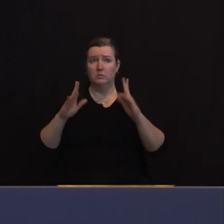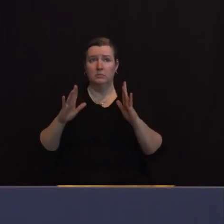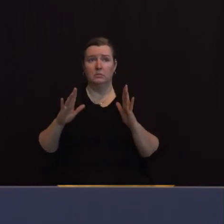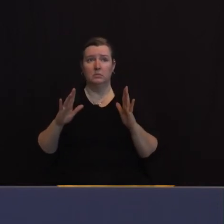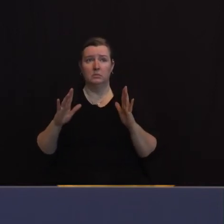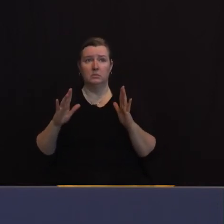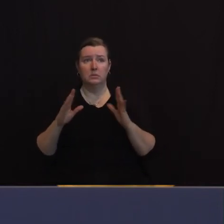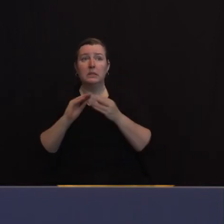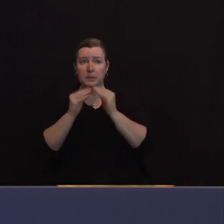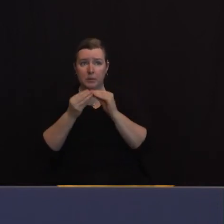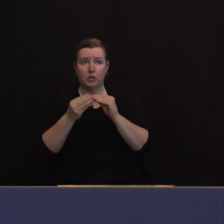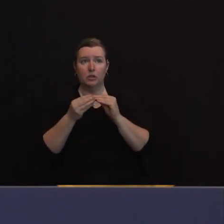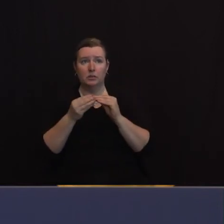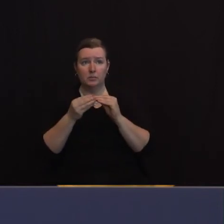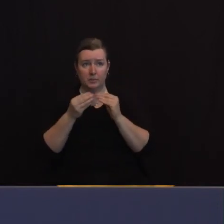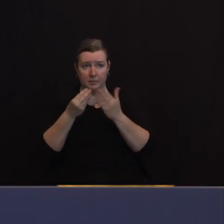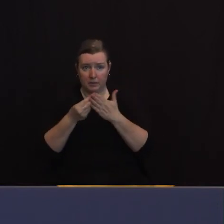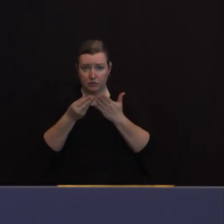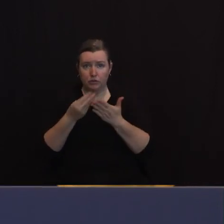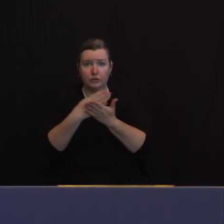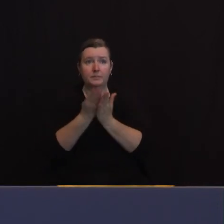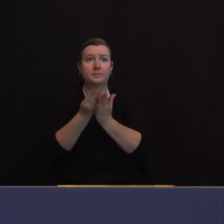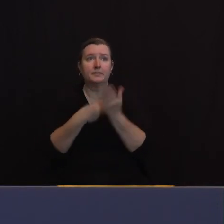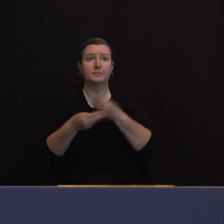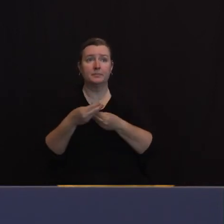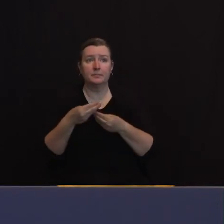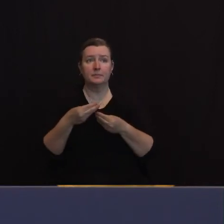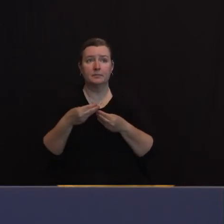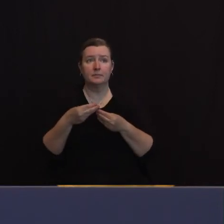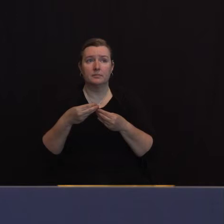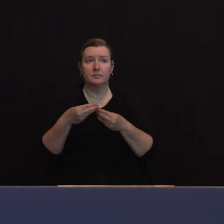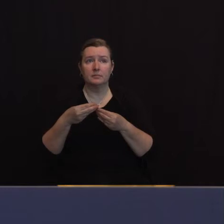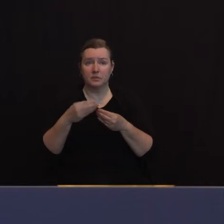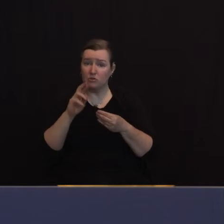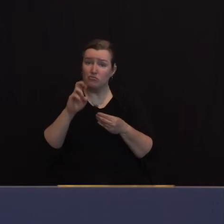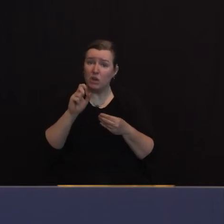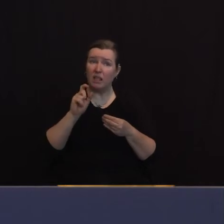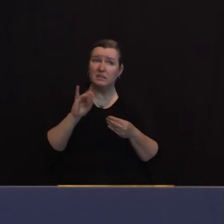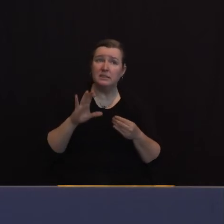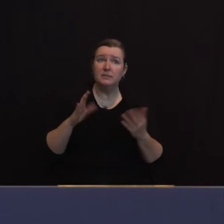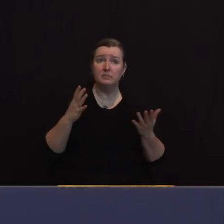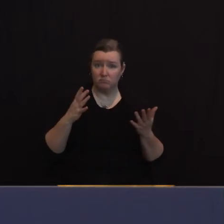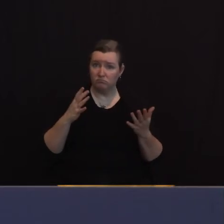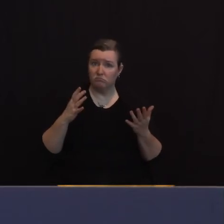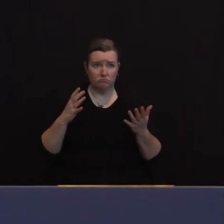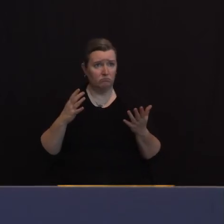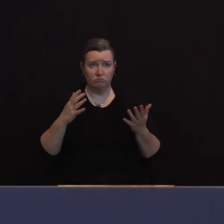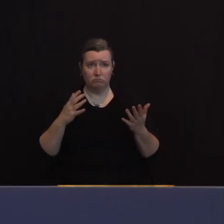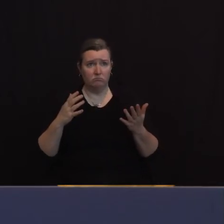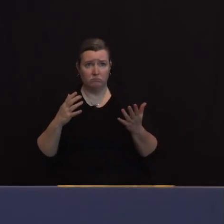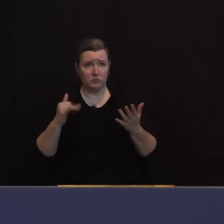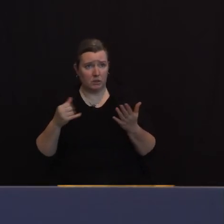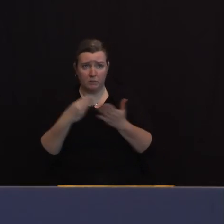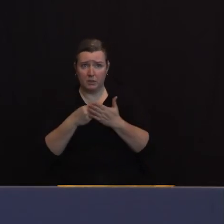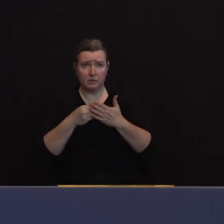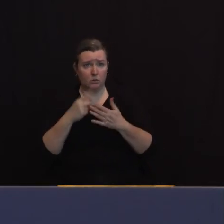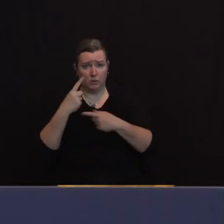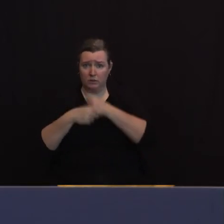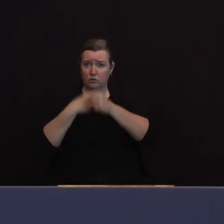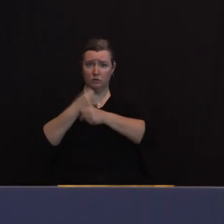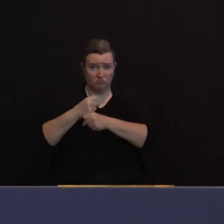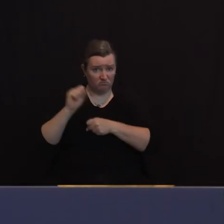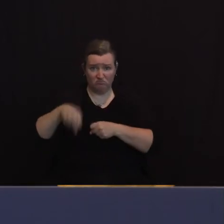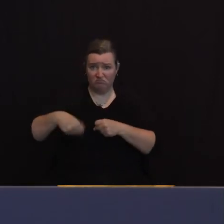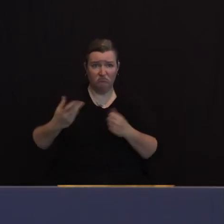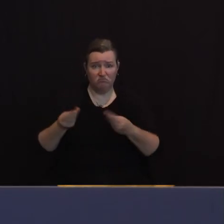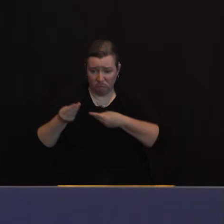is a realistic inside of this fiscal year. Remember, this is a one-year budget that is absolutely needed